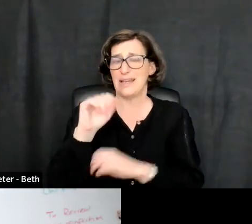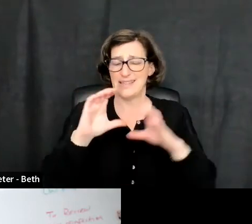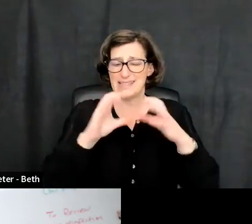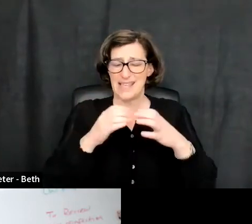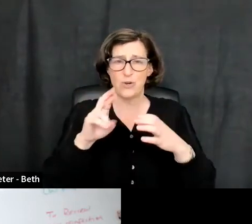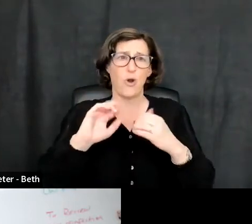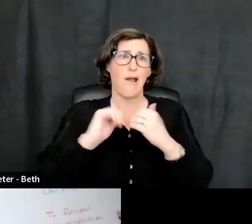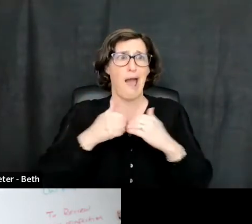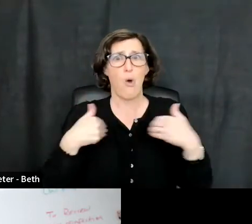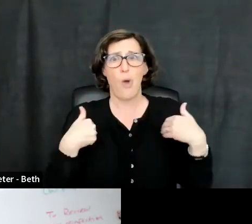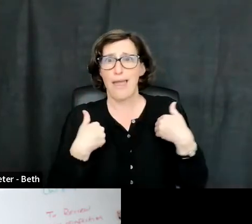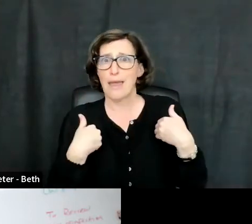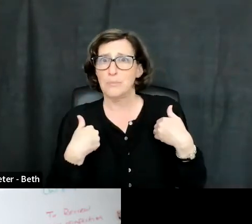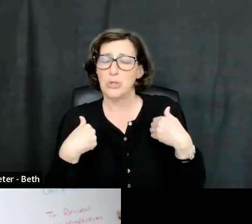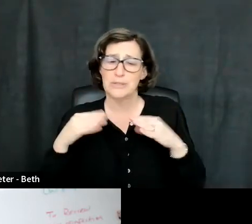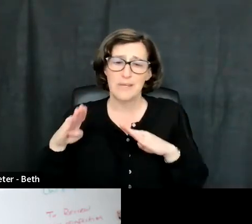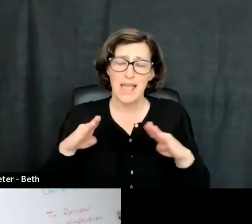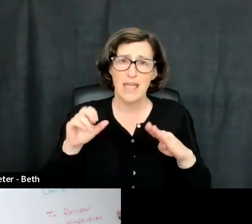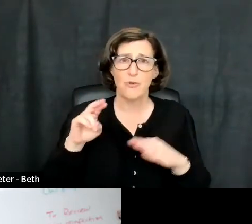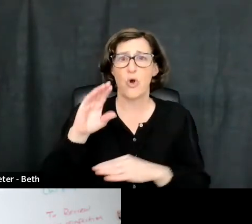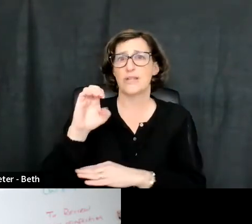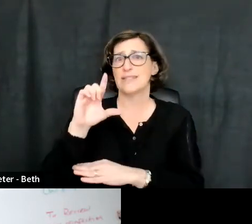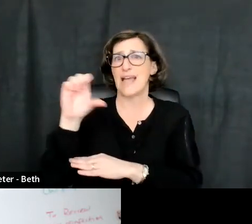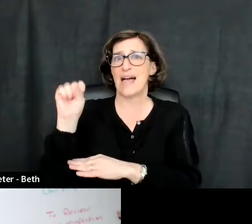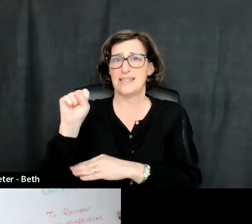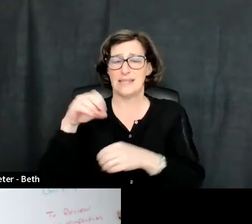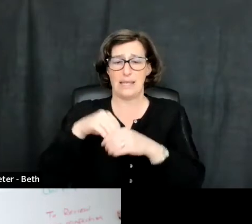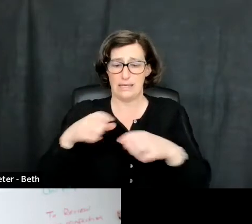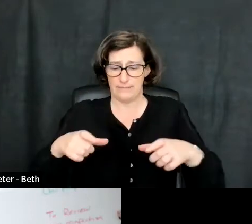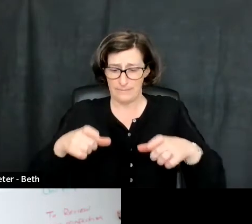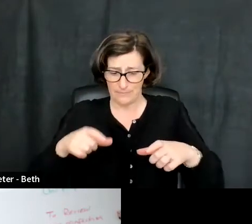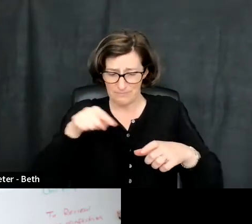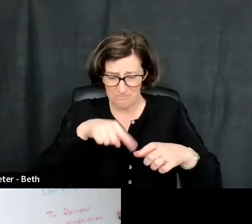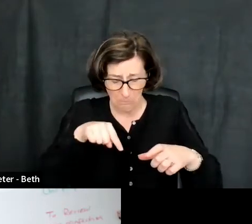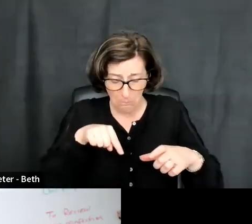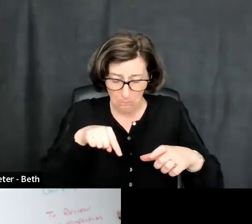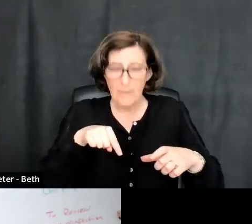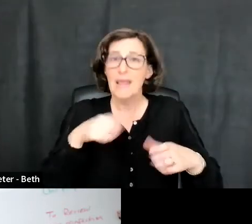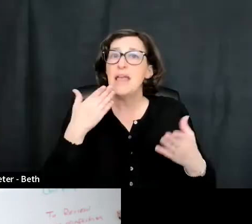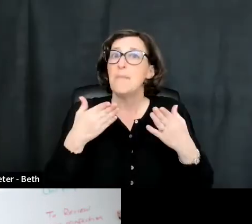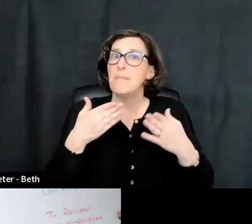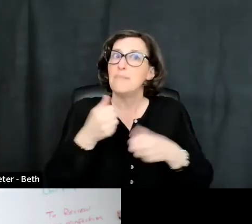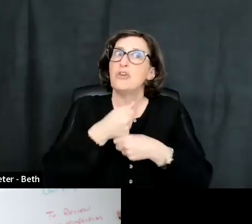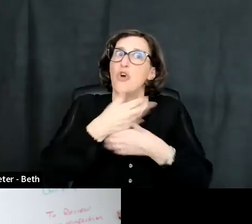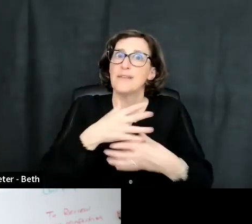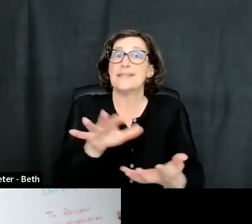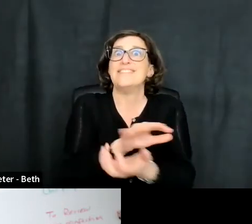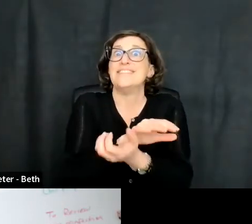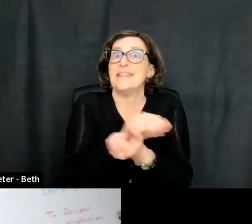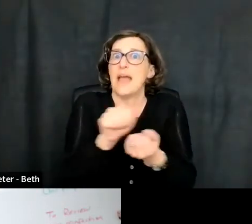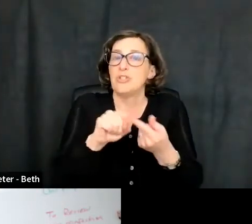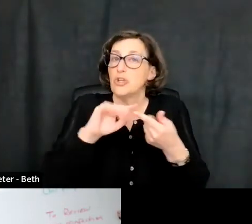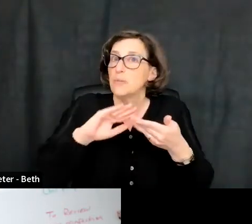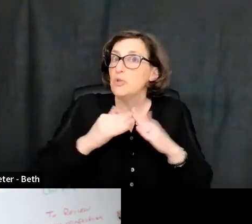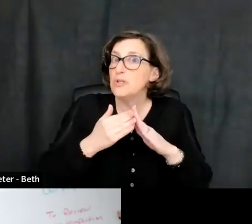animals behave or cells behave in a petri dish, but possibly creating damage to communities by the way